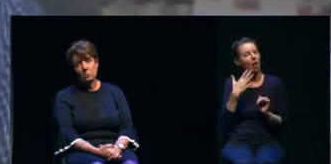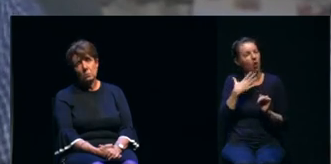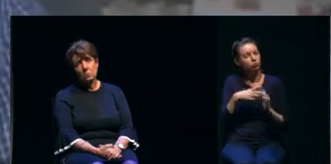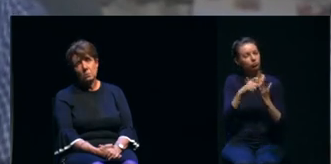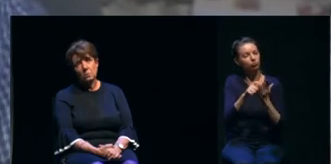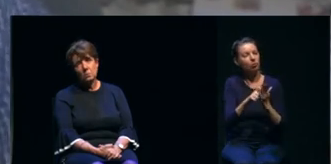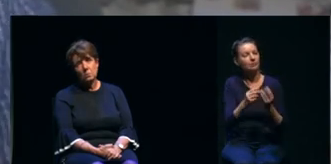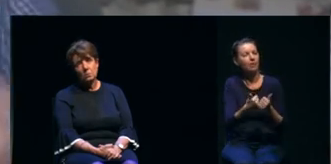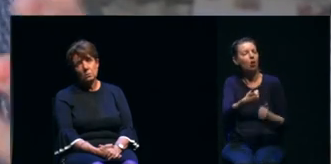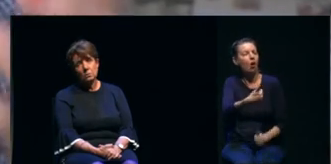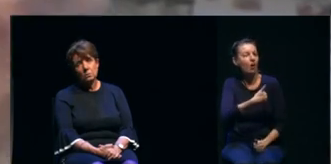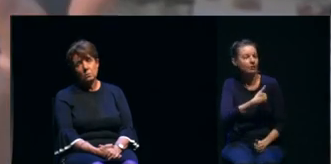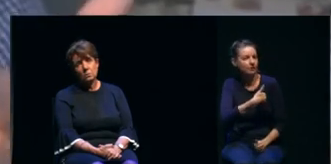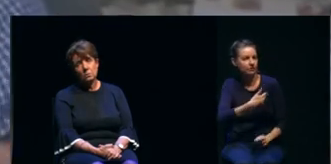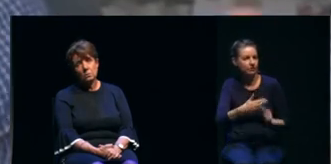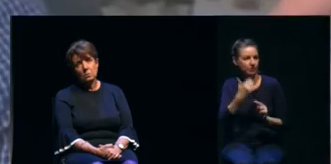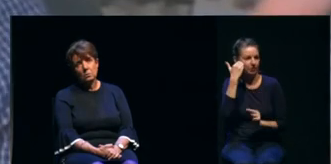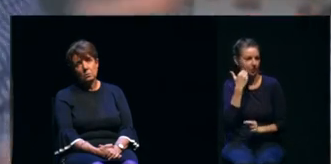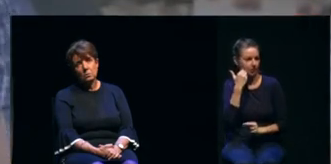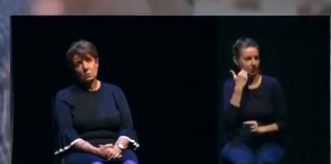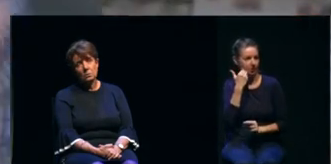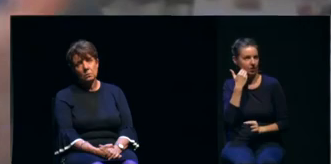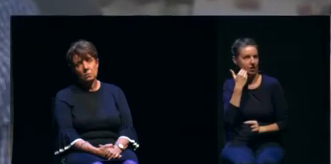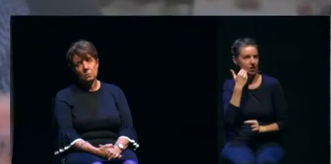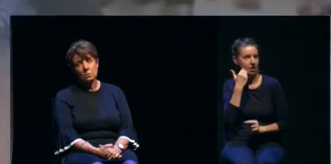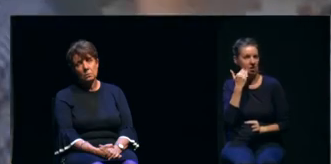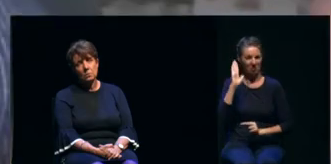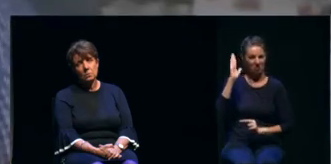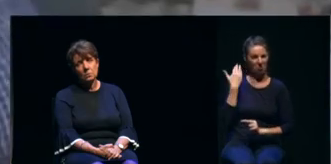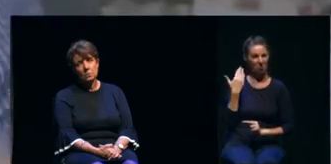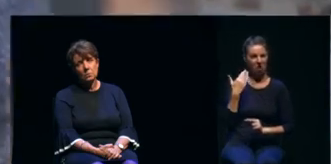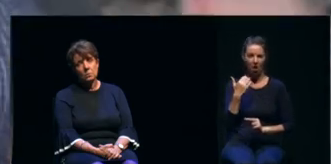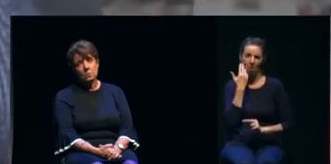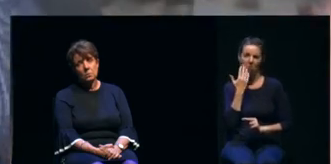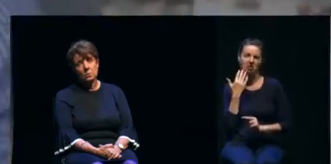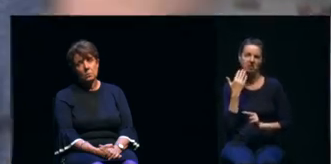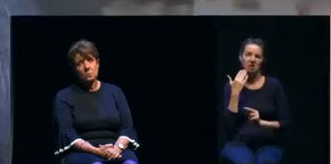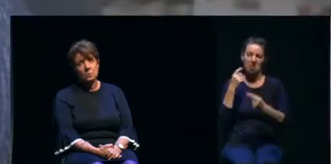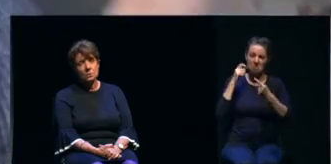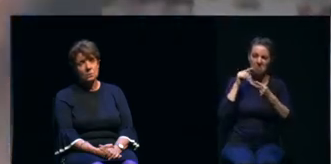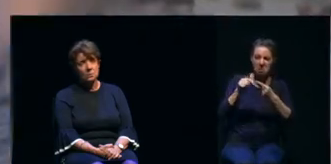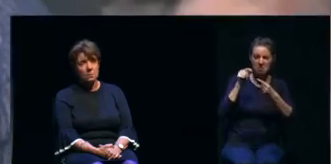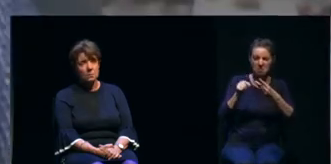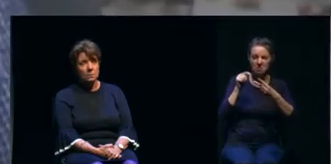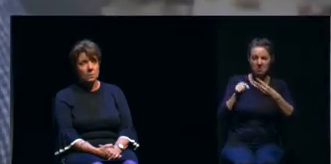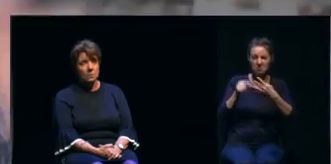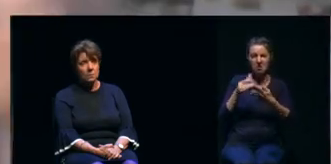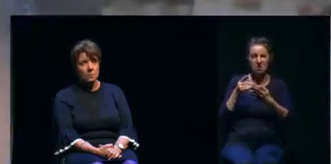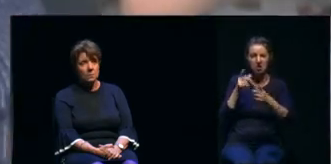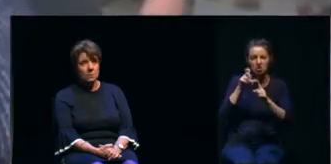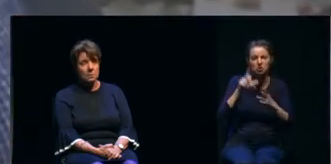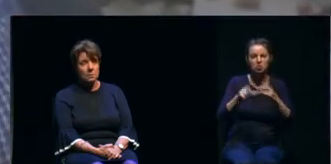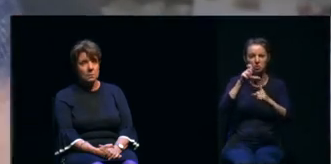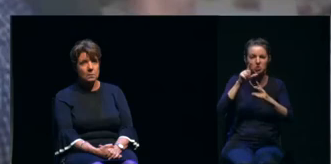women. That everything about women was just like, do this, do that, sort your minge out, buy this handbag, get this money, do this sex,